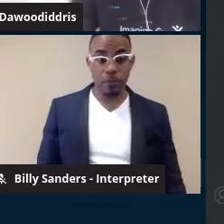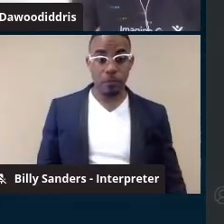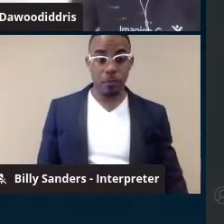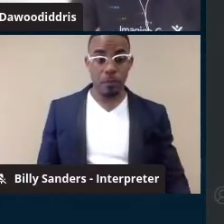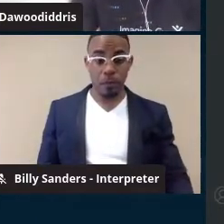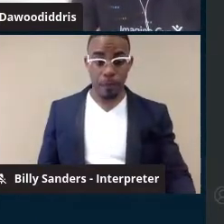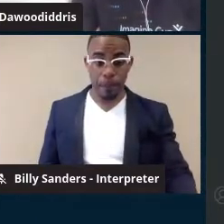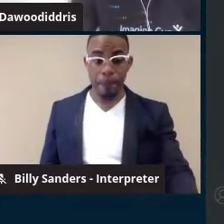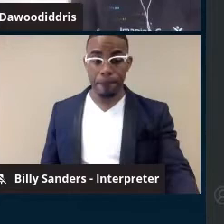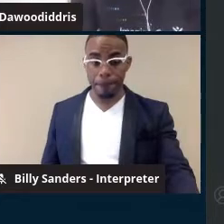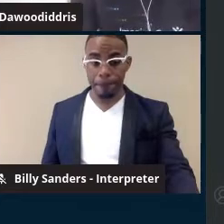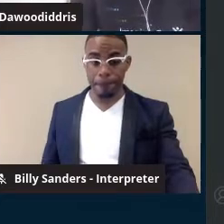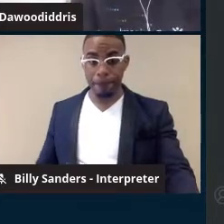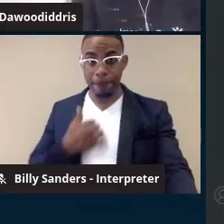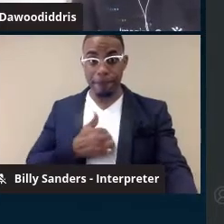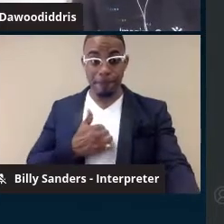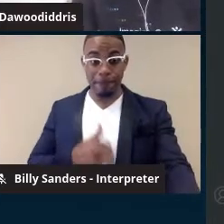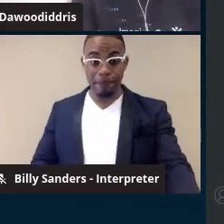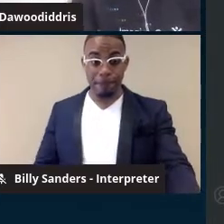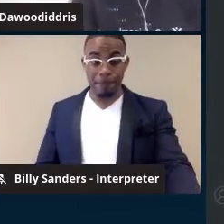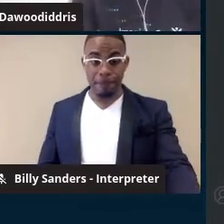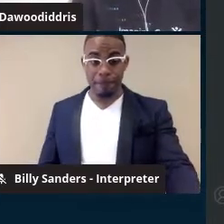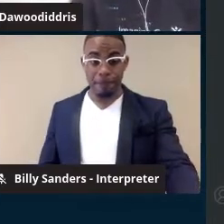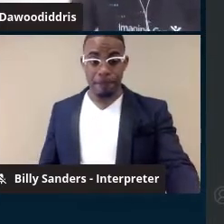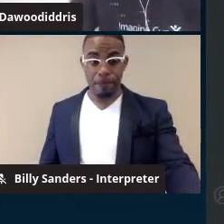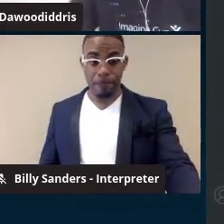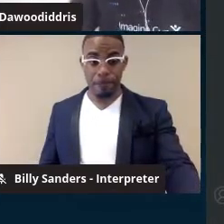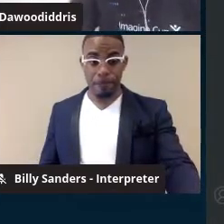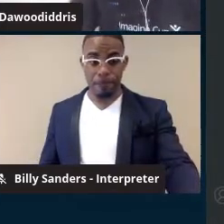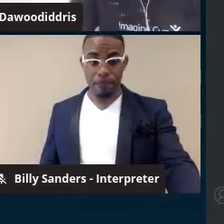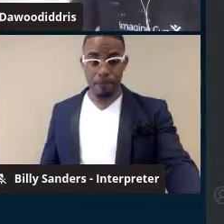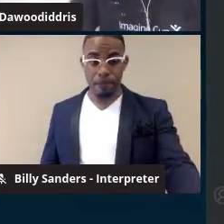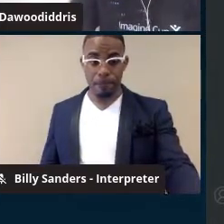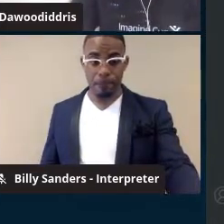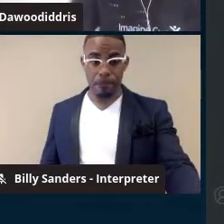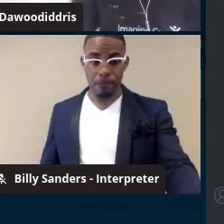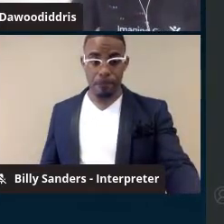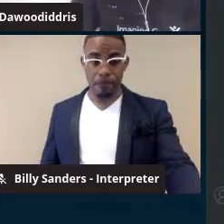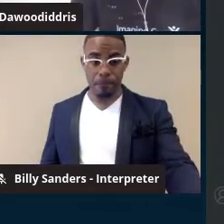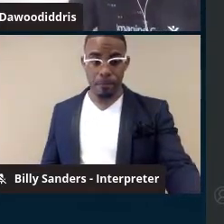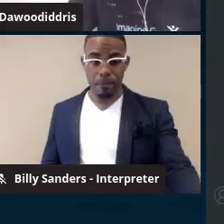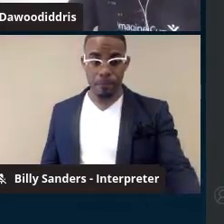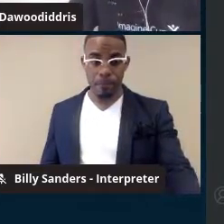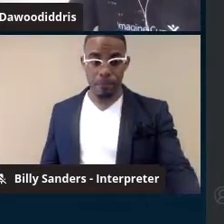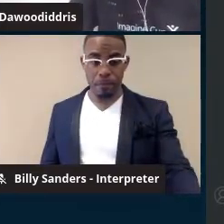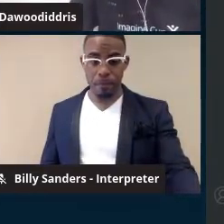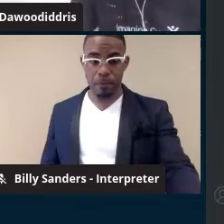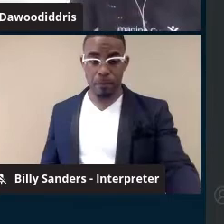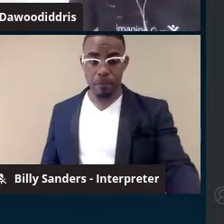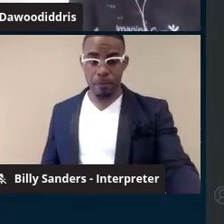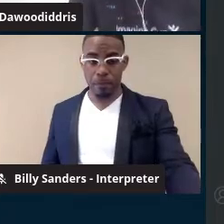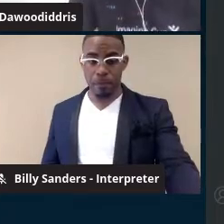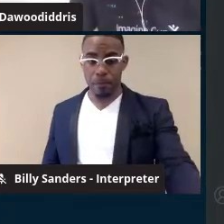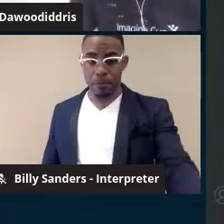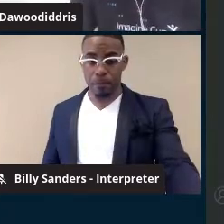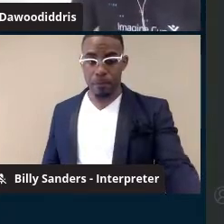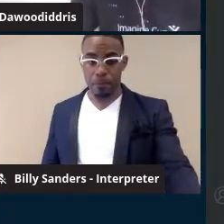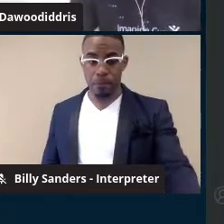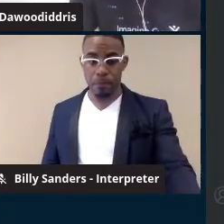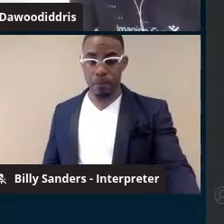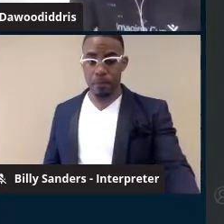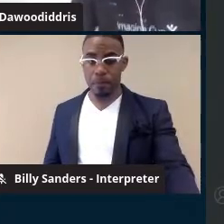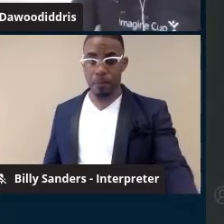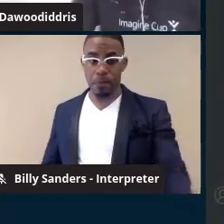Oh, sorry. And probably give it, the path, which is going to say that, boy,